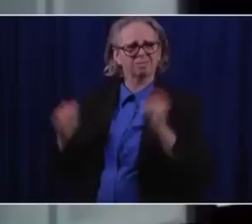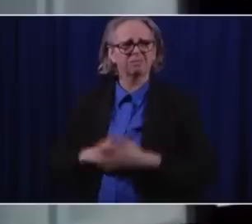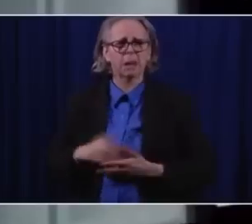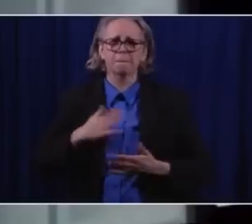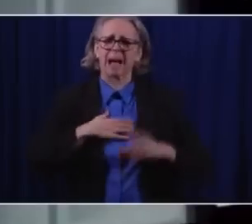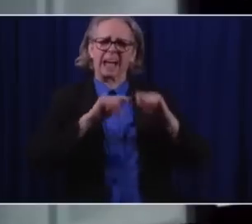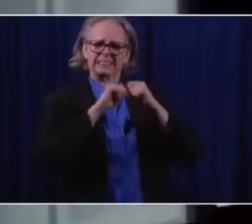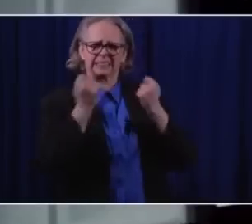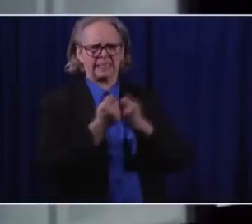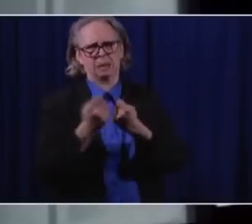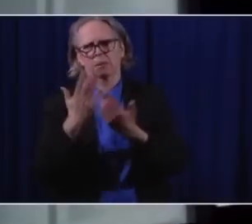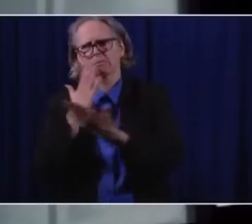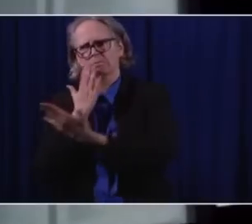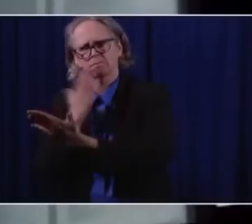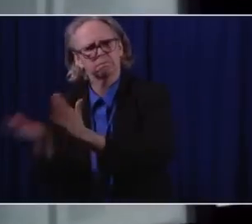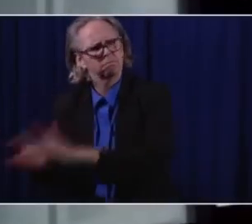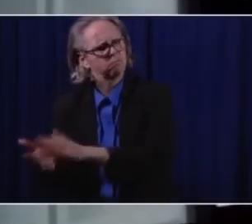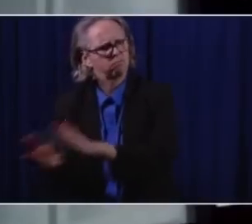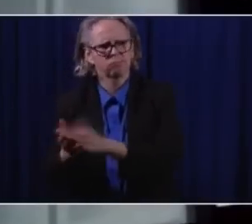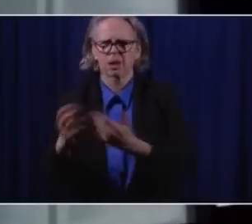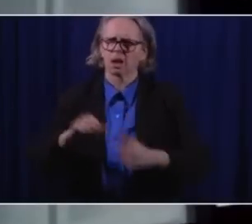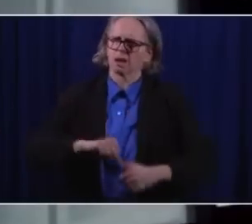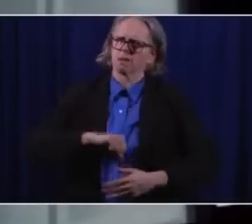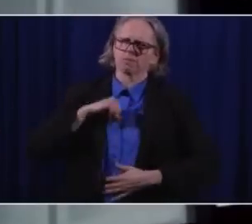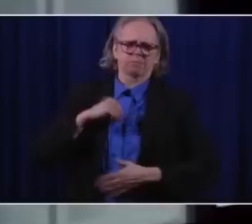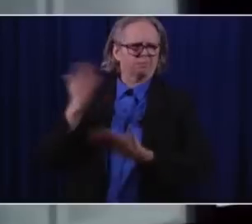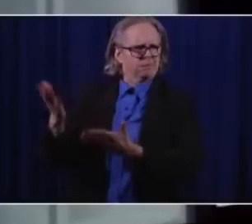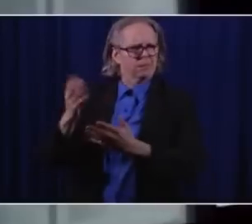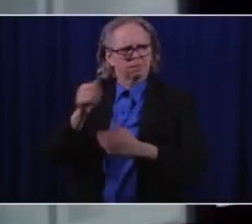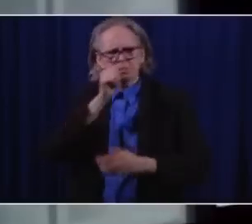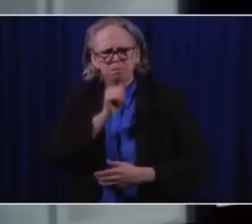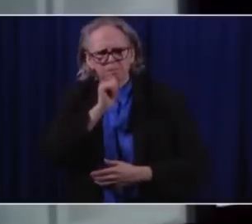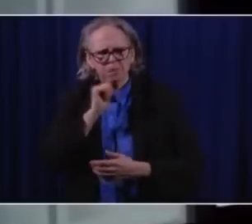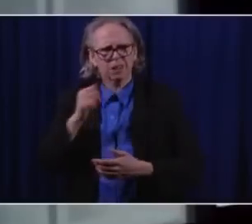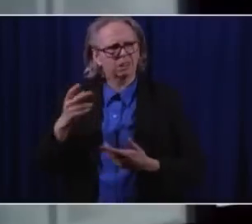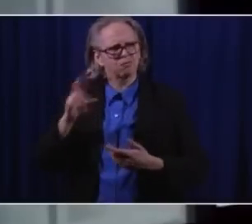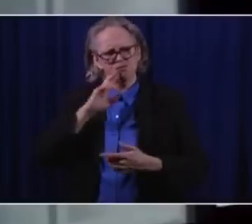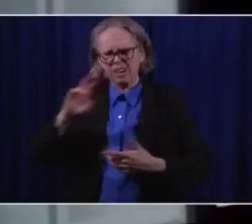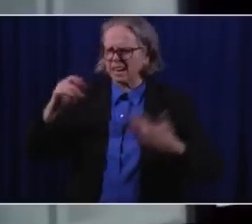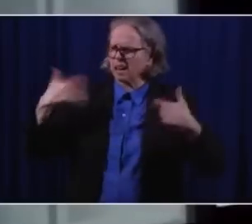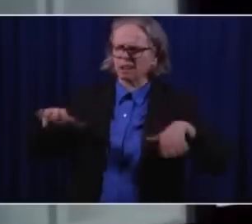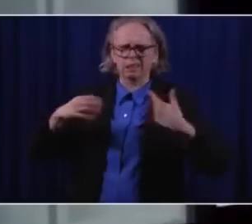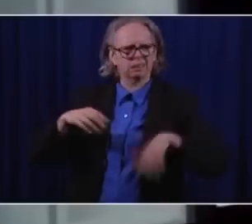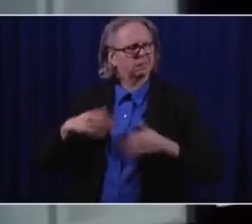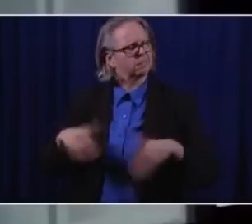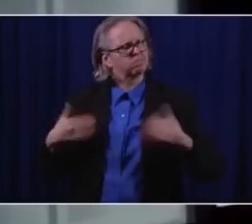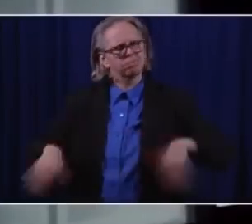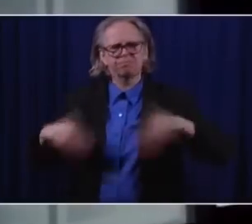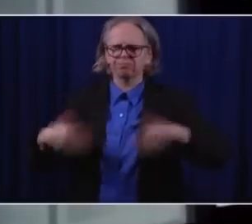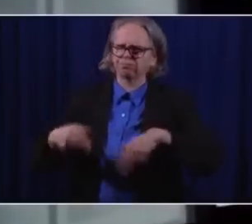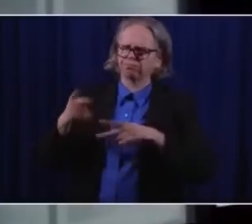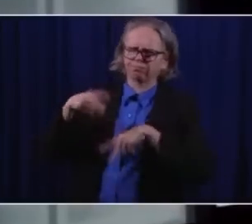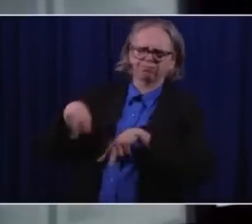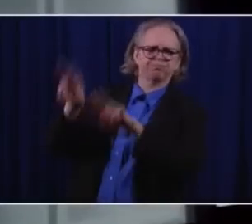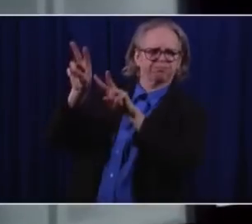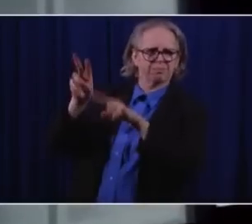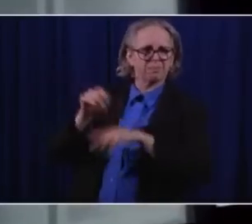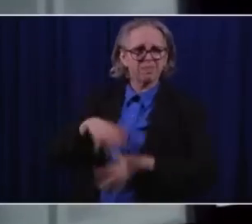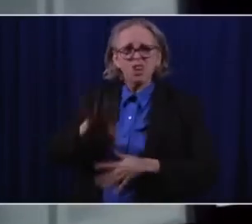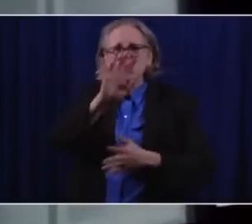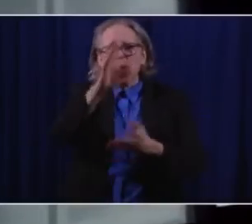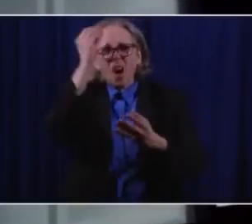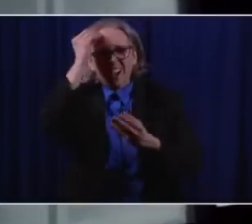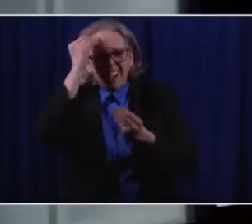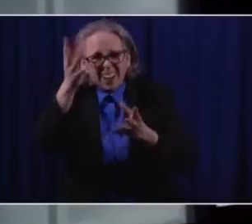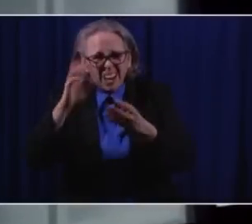specifically because they've been troopers through all of this. We're seeing what your data is reflecting. We're seeing our highest